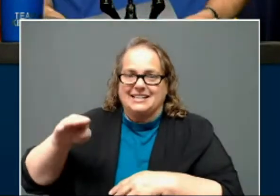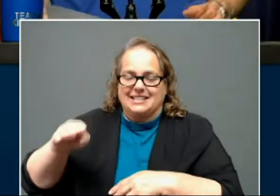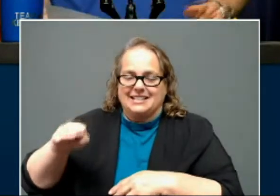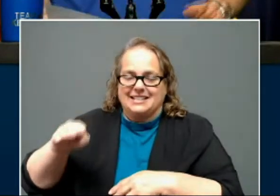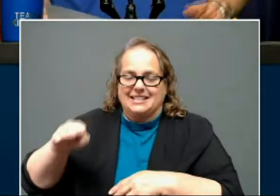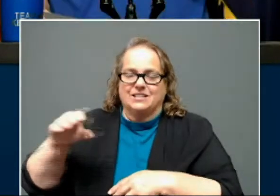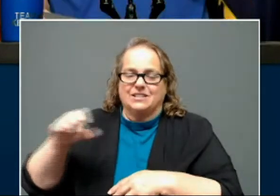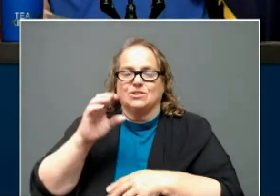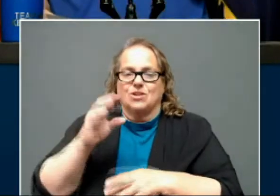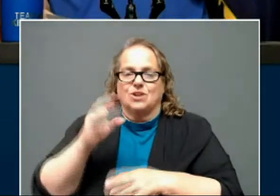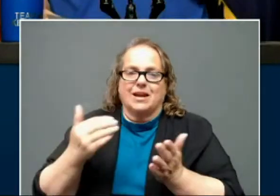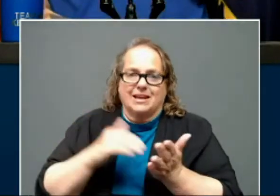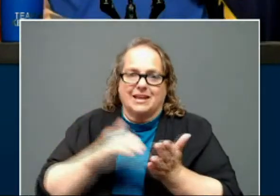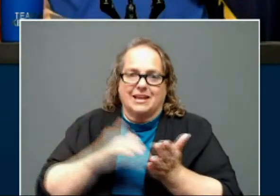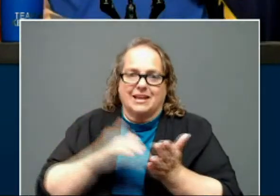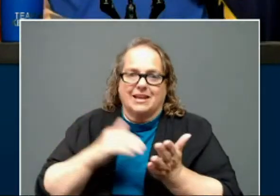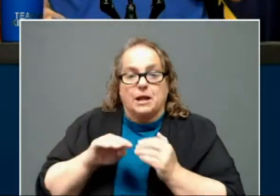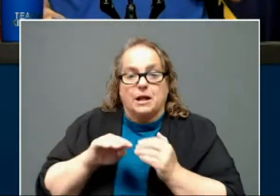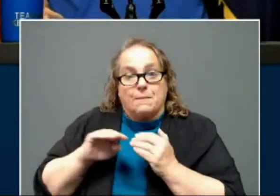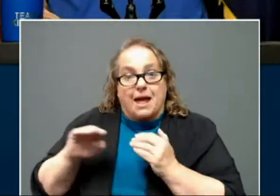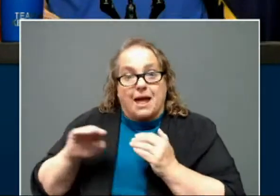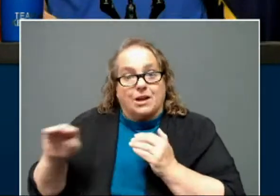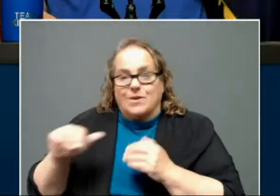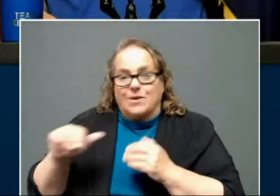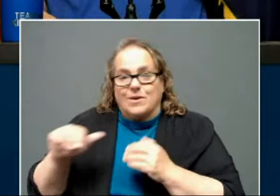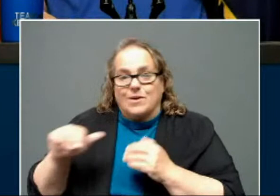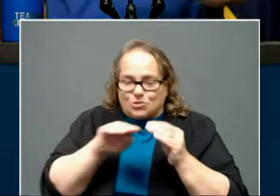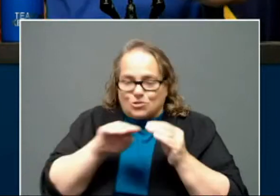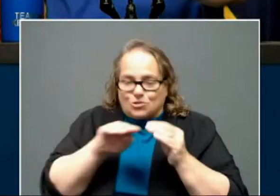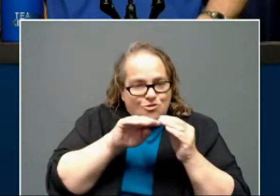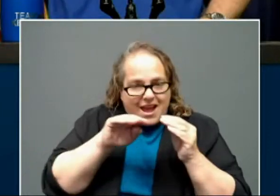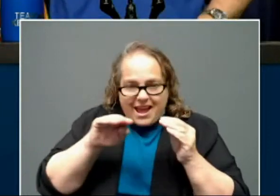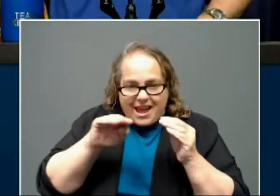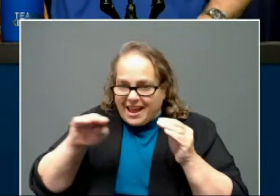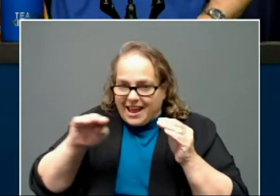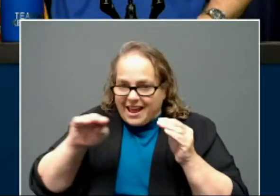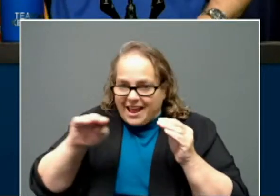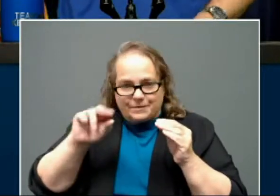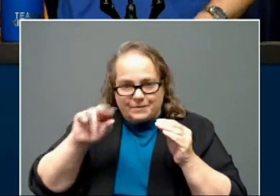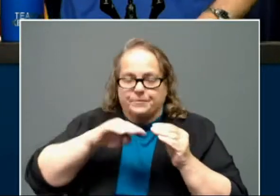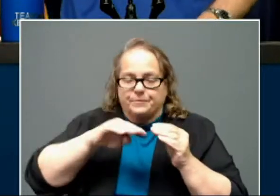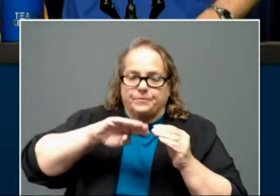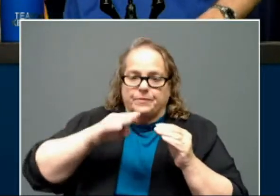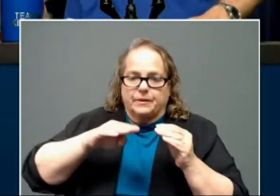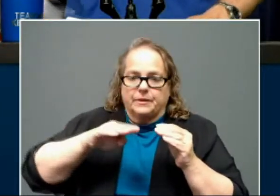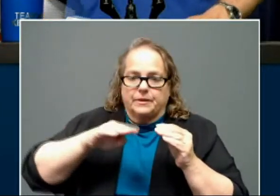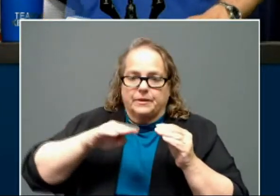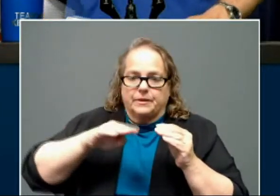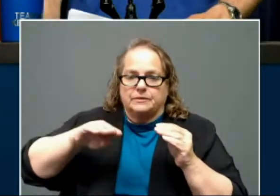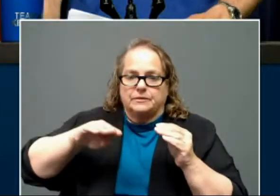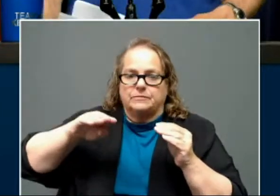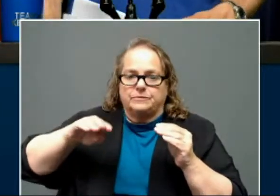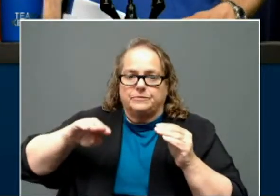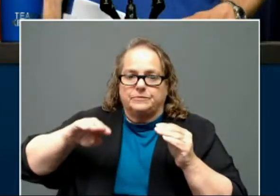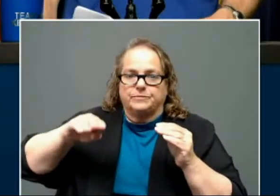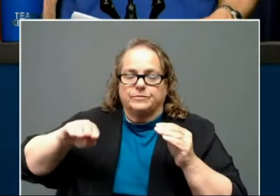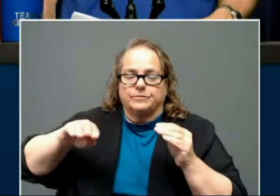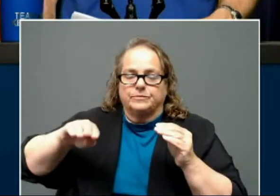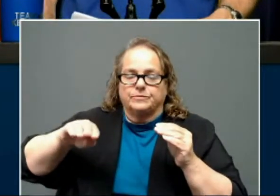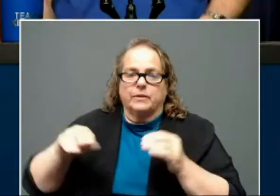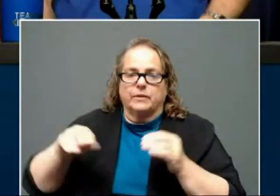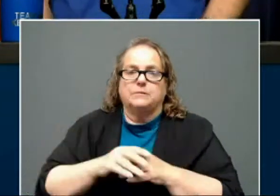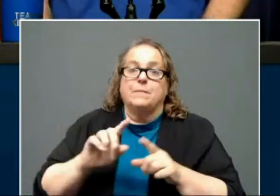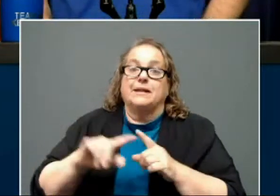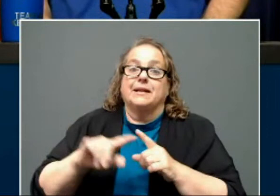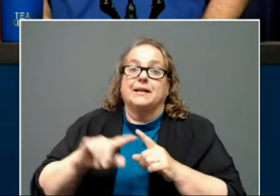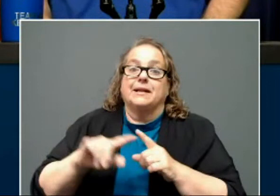a plateau isn't a straight line across. You go up a little and you come down a little, and that's what we've seen in cases. It's also what we're seeing in our